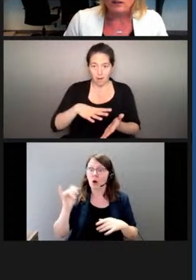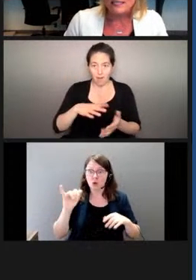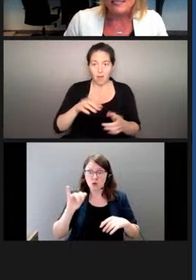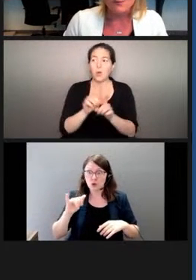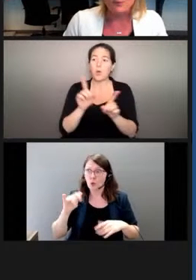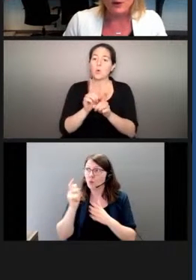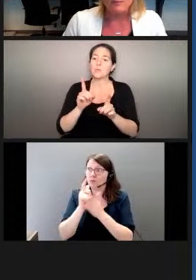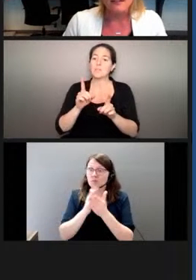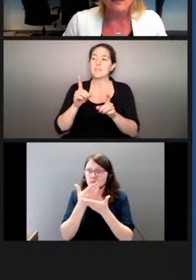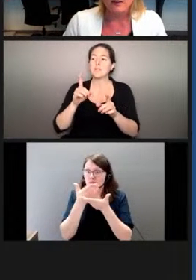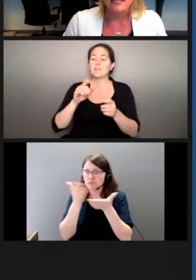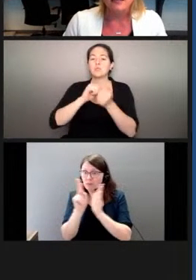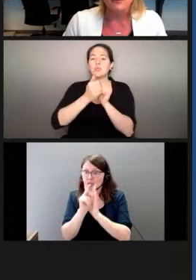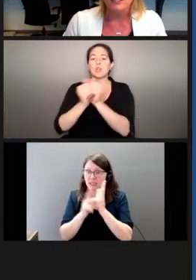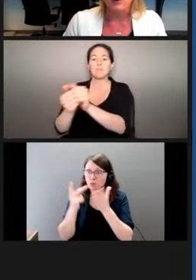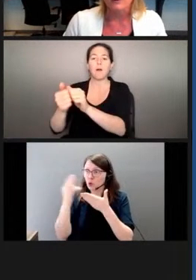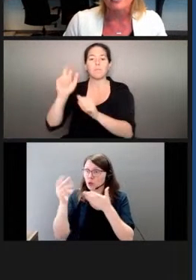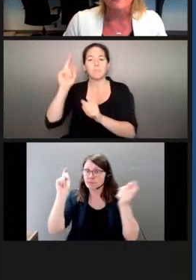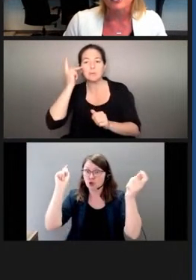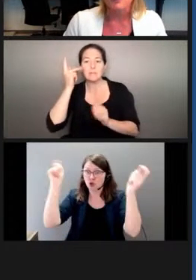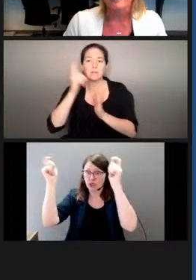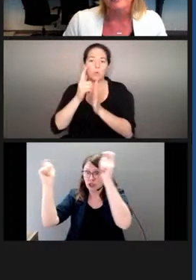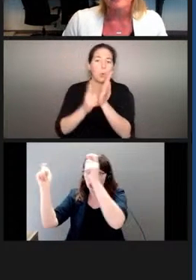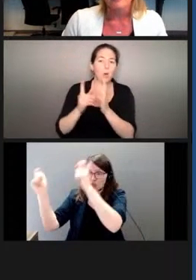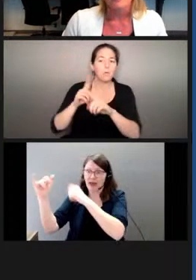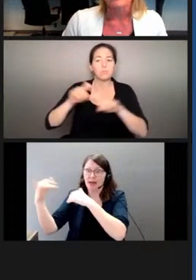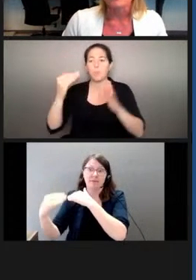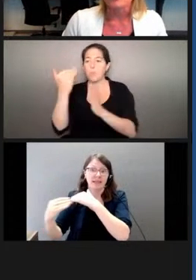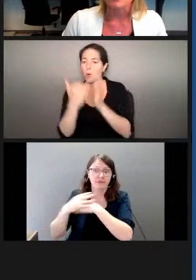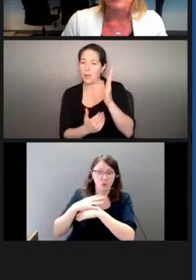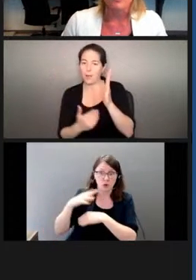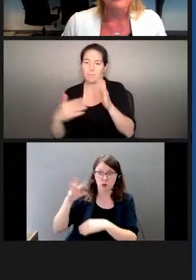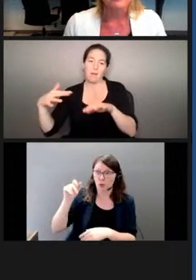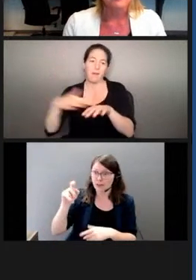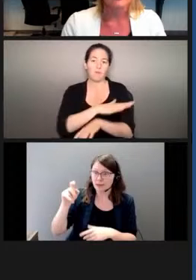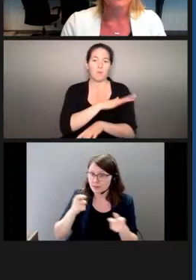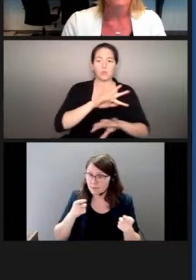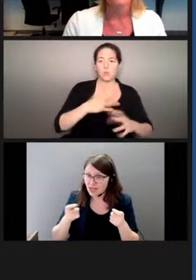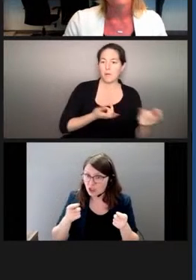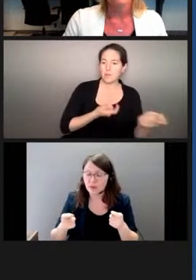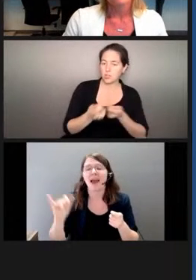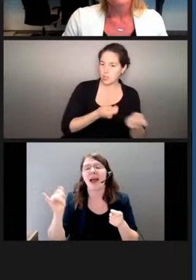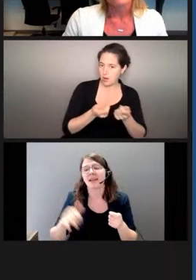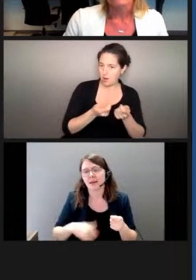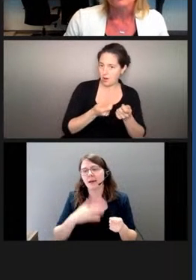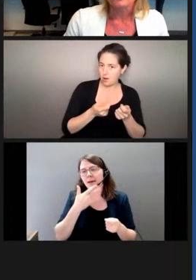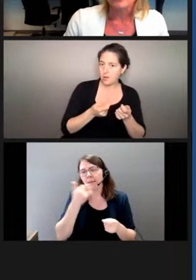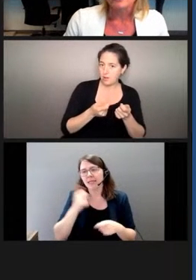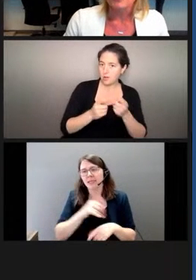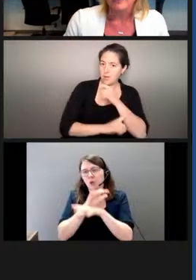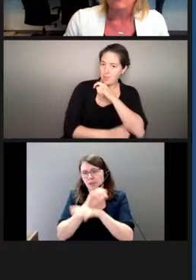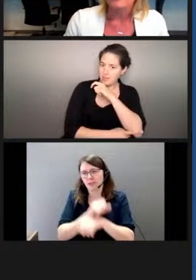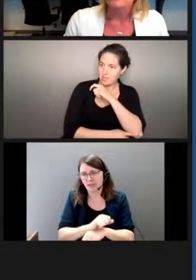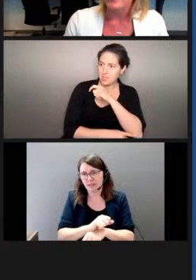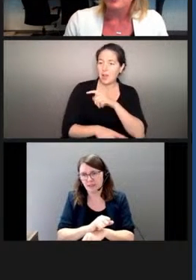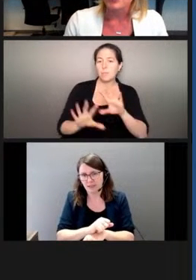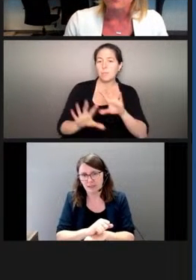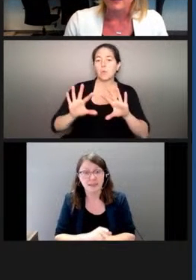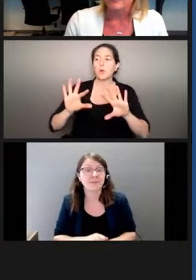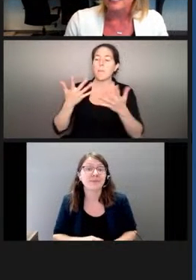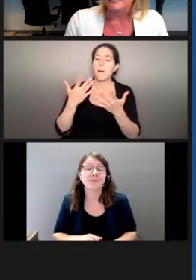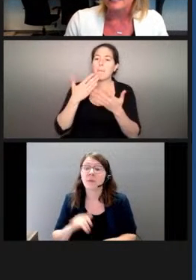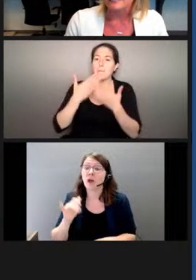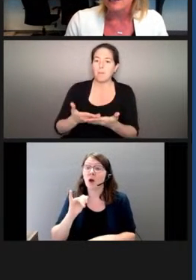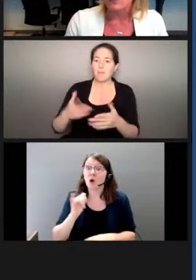different policies and programs influencing municipal waste management, as well as best practices. It also took into account feedback shared